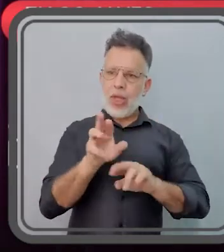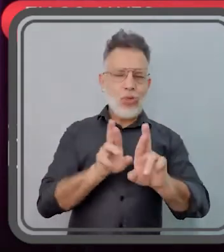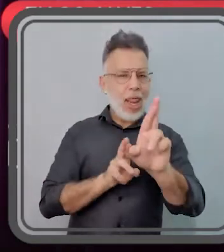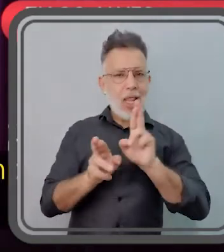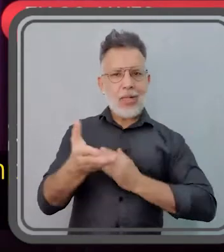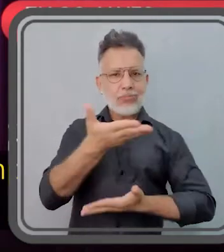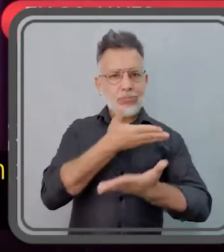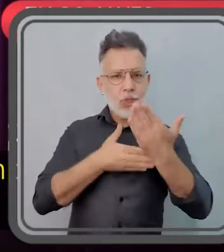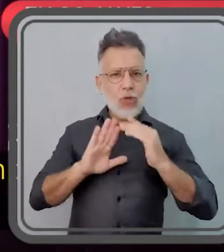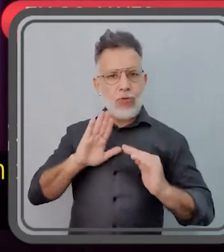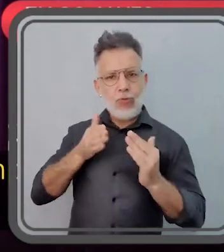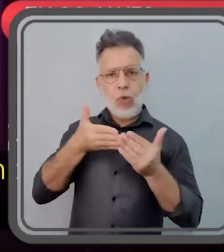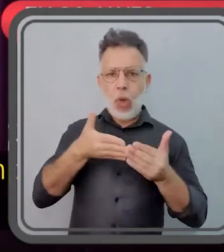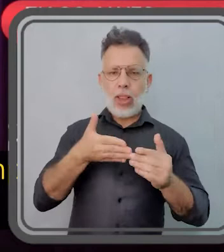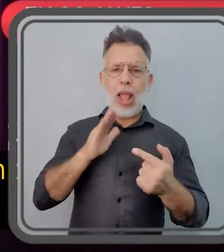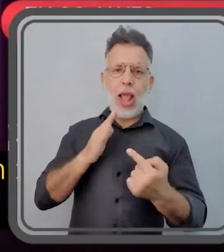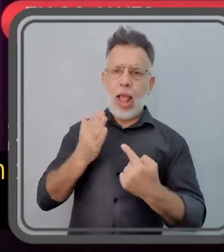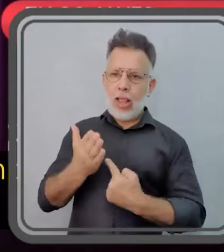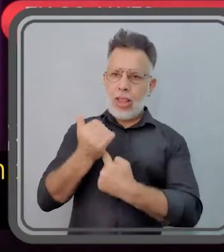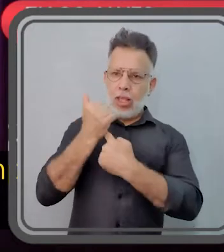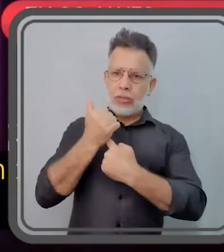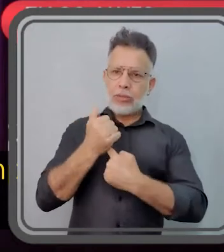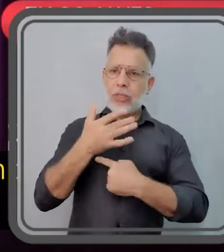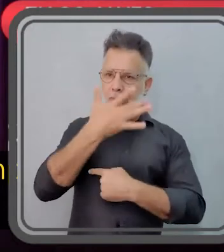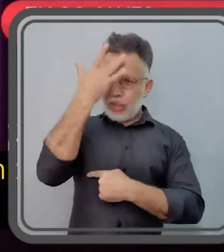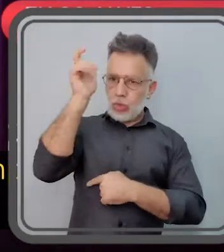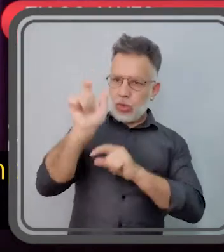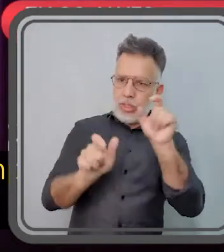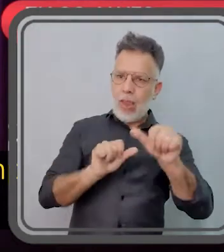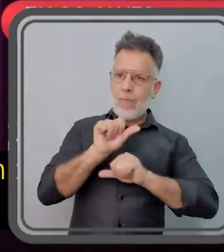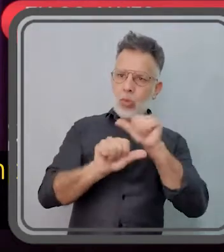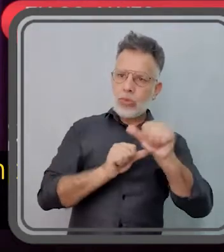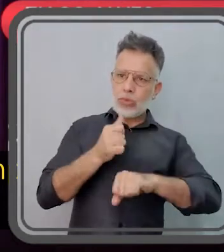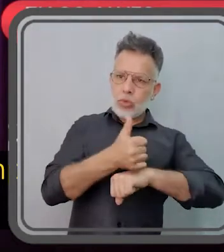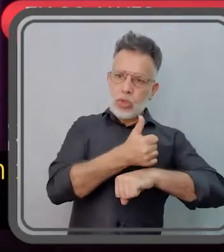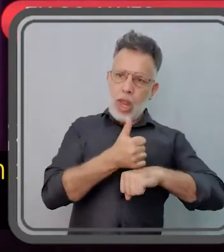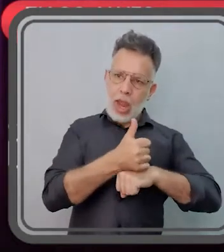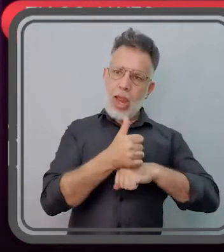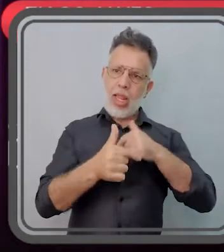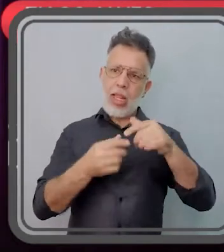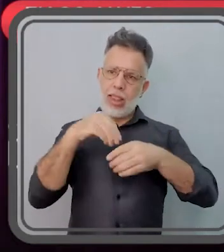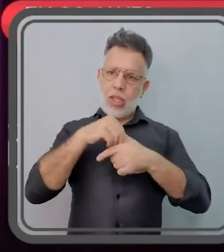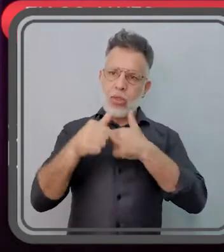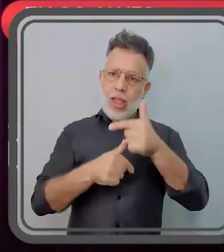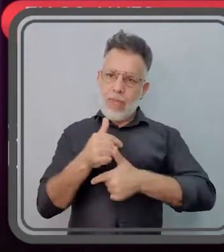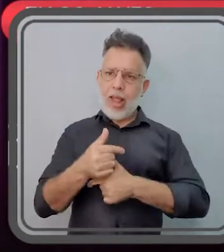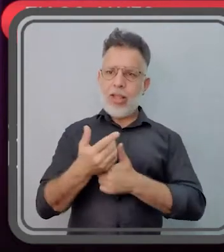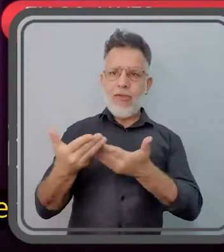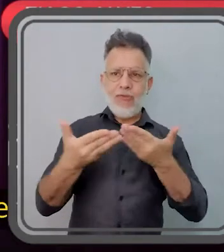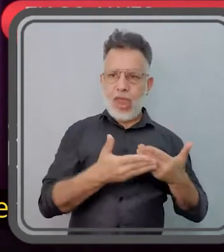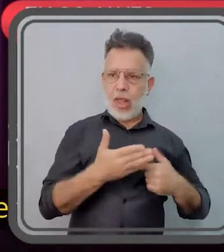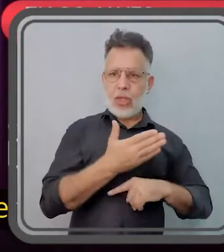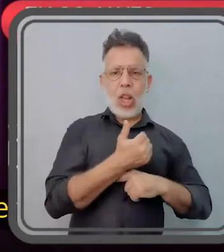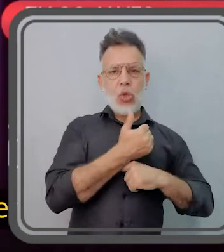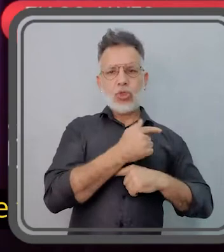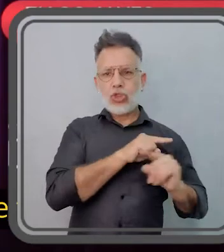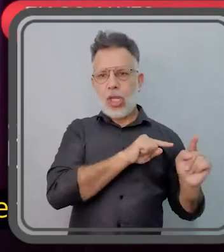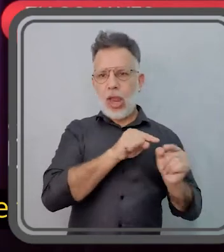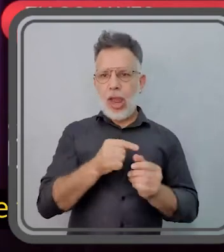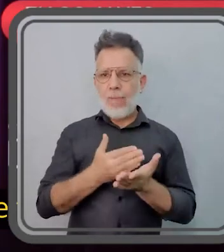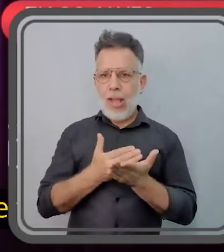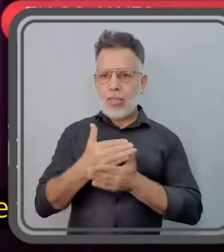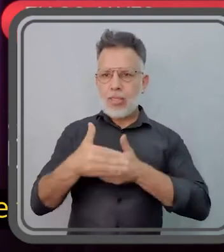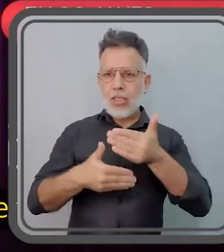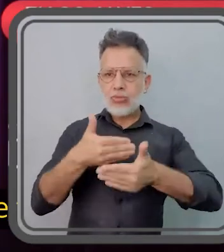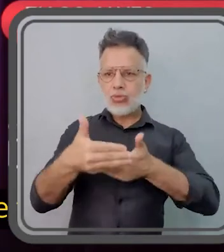related to technology. Also, we have people who change careers within TCS in terms of people who came as technology people moving into